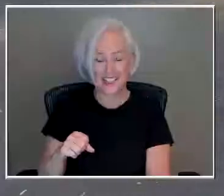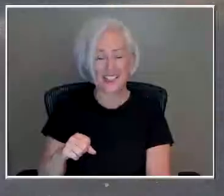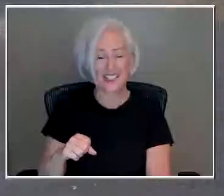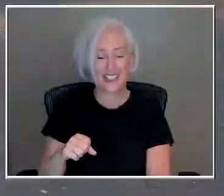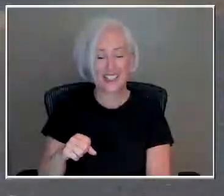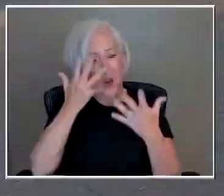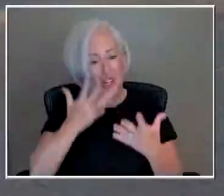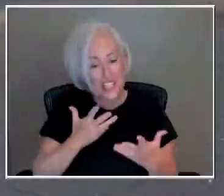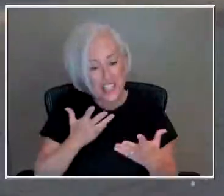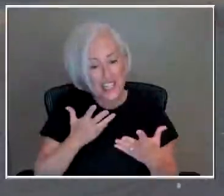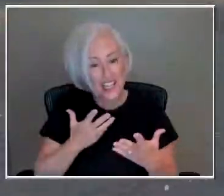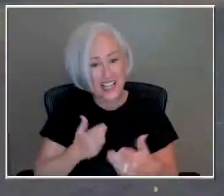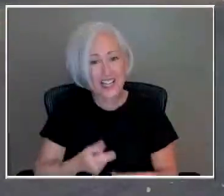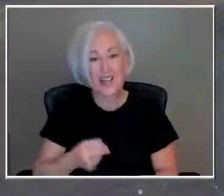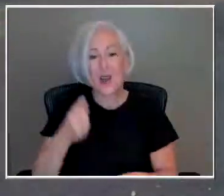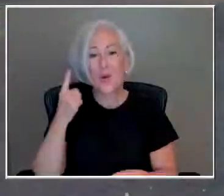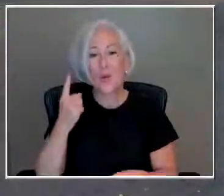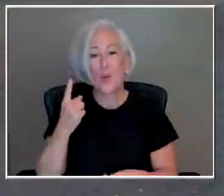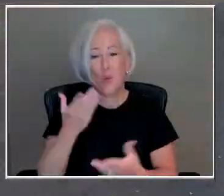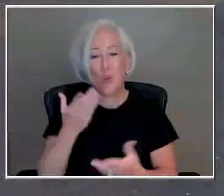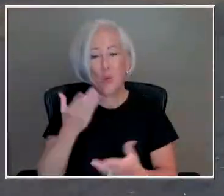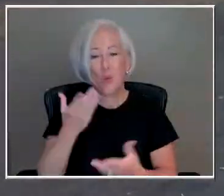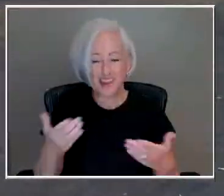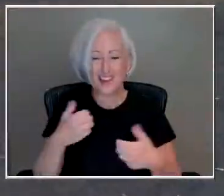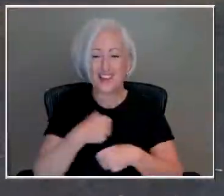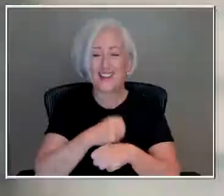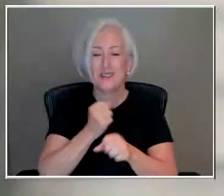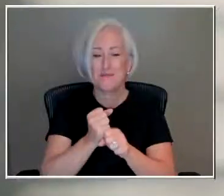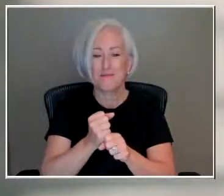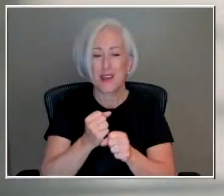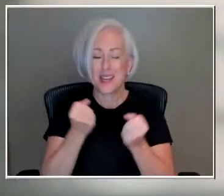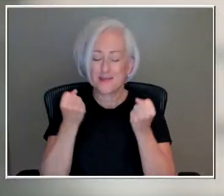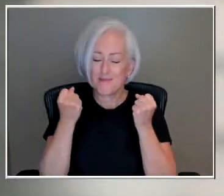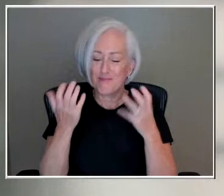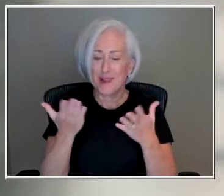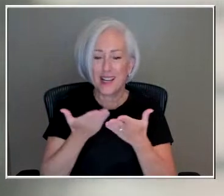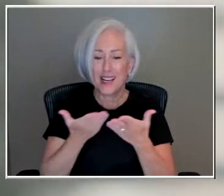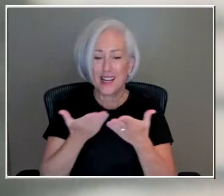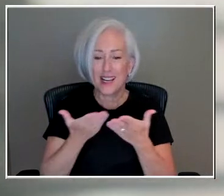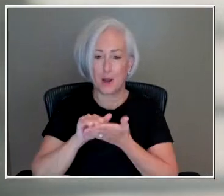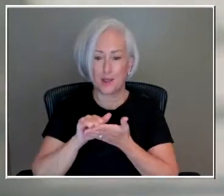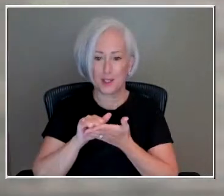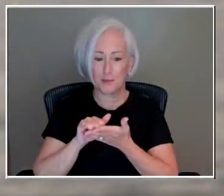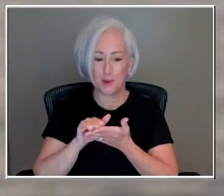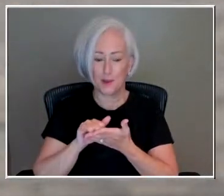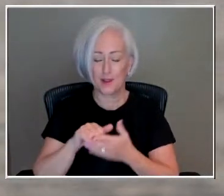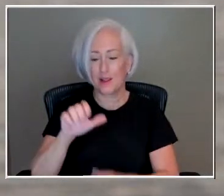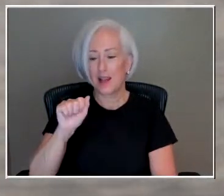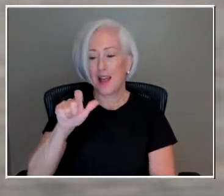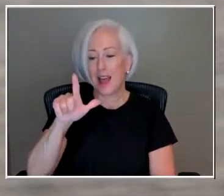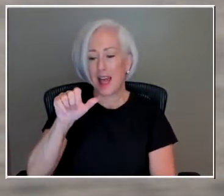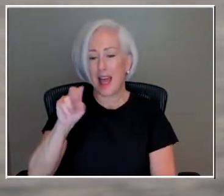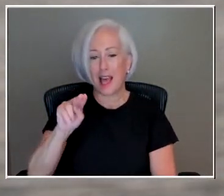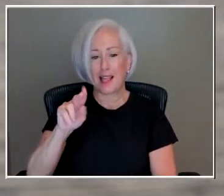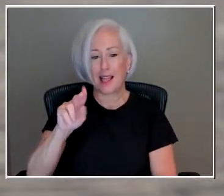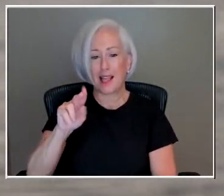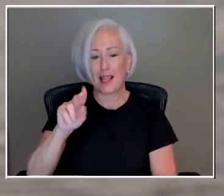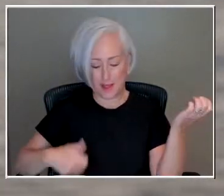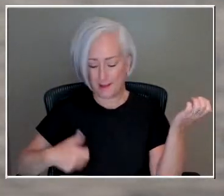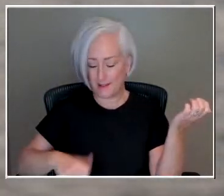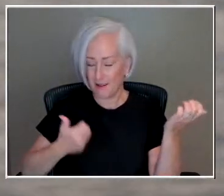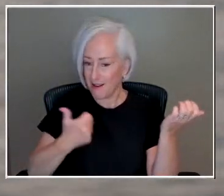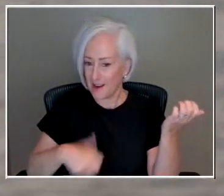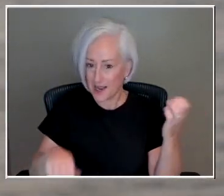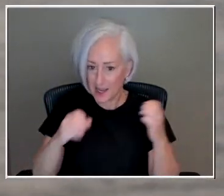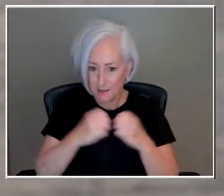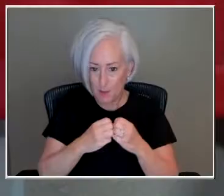one shared trait made many things they love to do impossible. Alan put down his guitar, Stan hung up his fishing pole. I